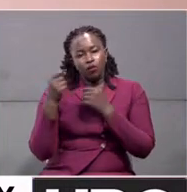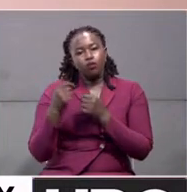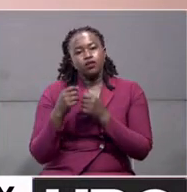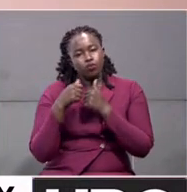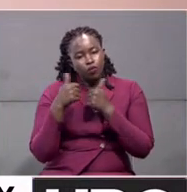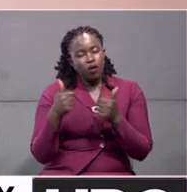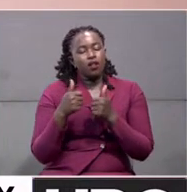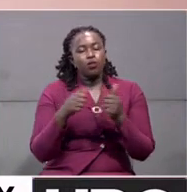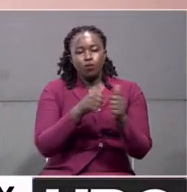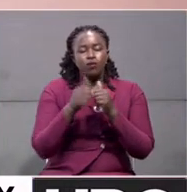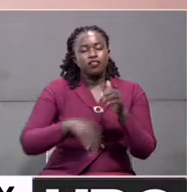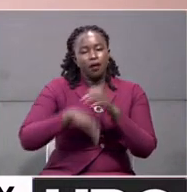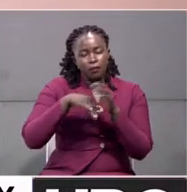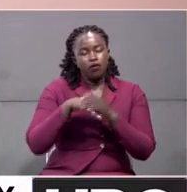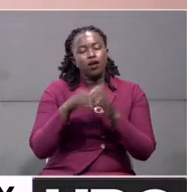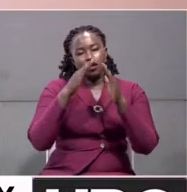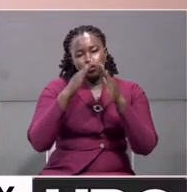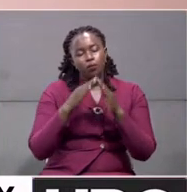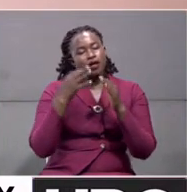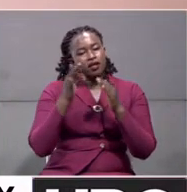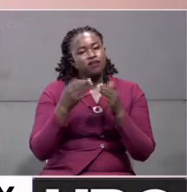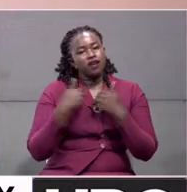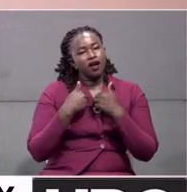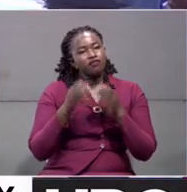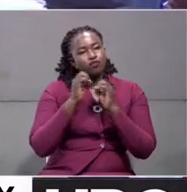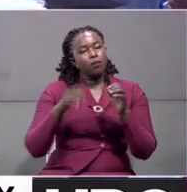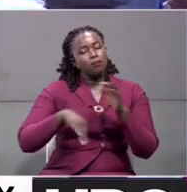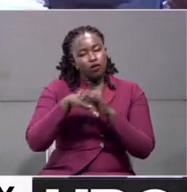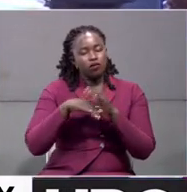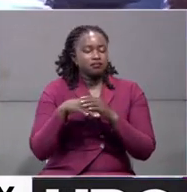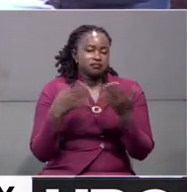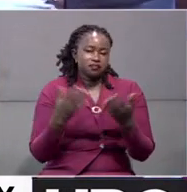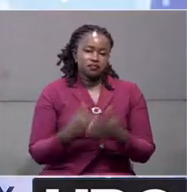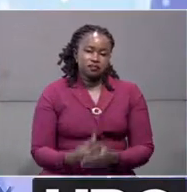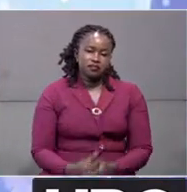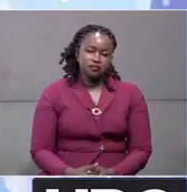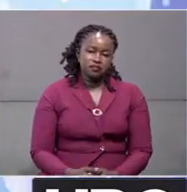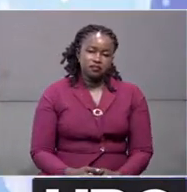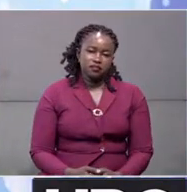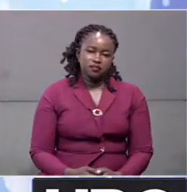ball, then there would be no football in Eastern Region.